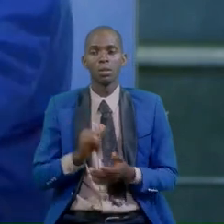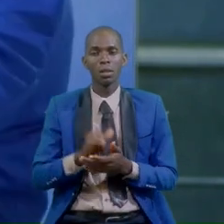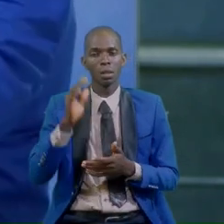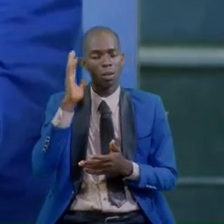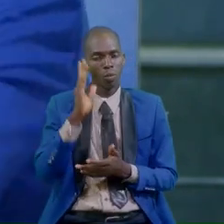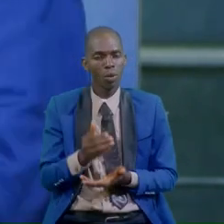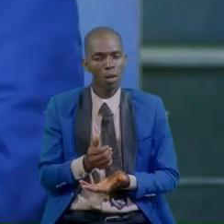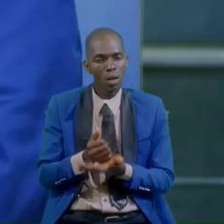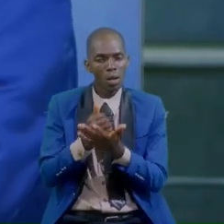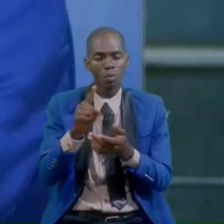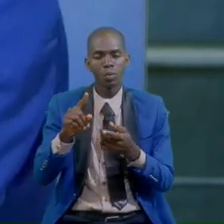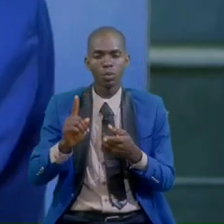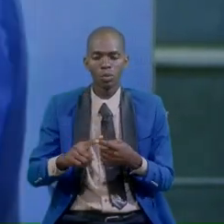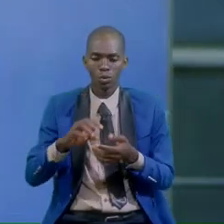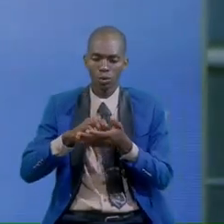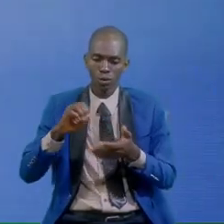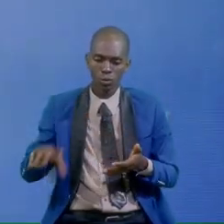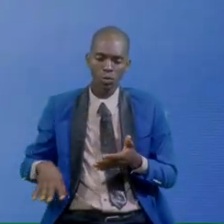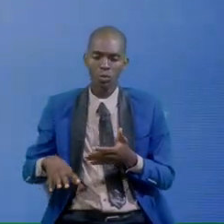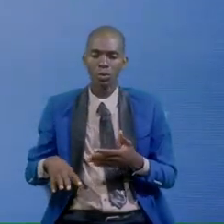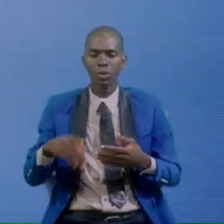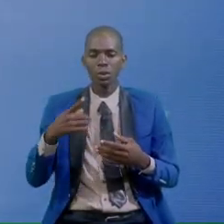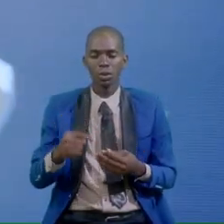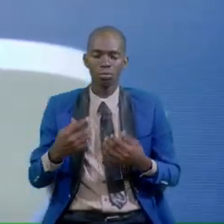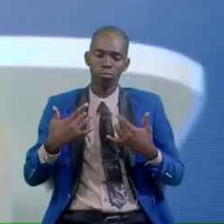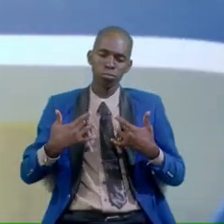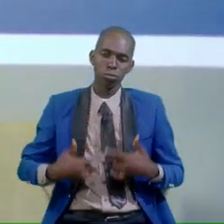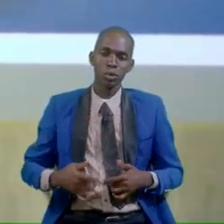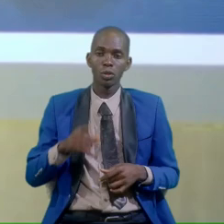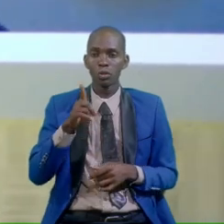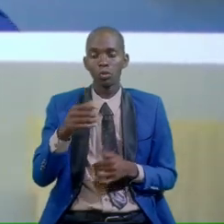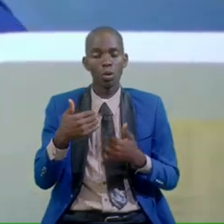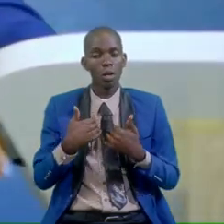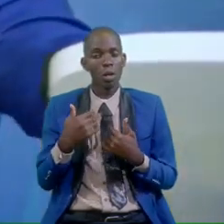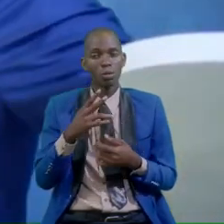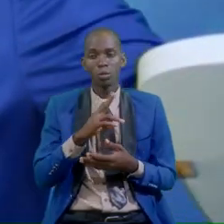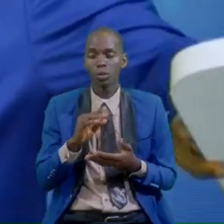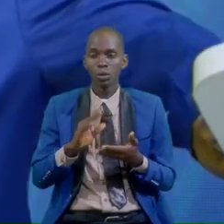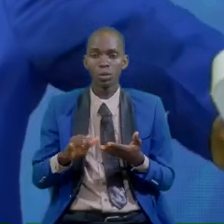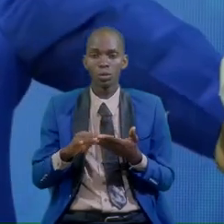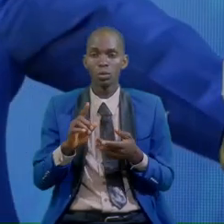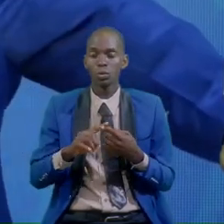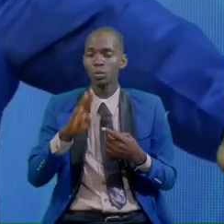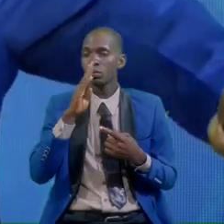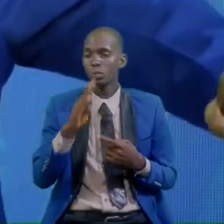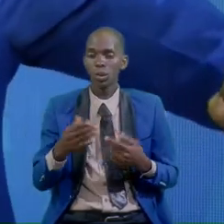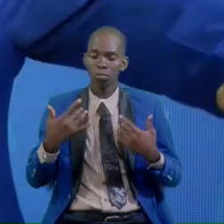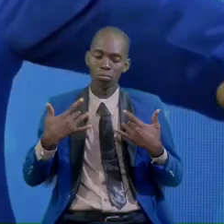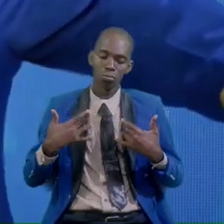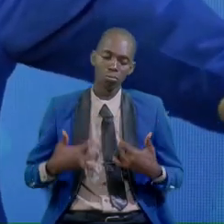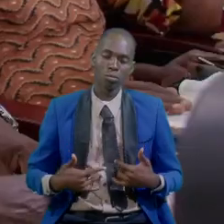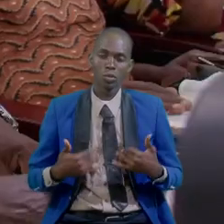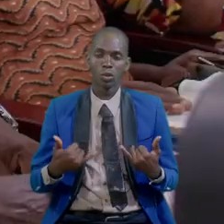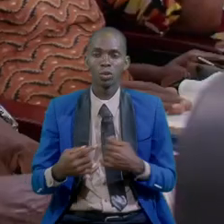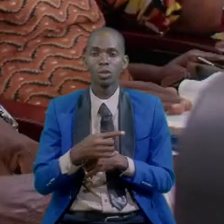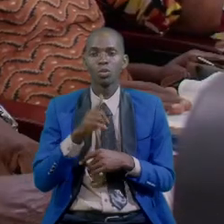depression. The man was down. You have no excuse today to be depressed. You have